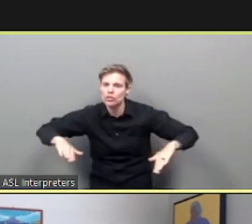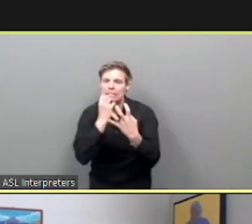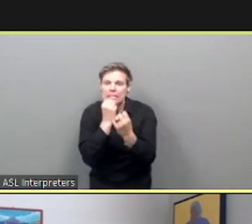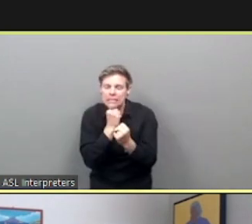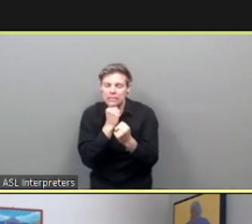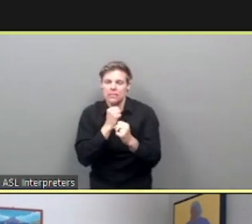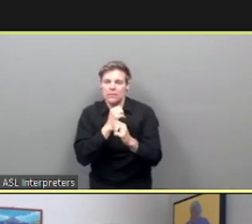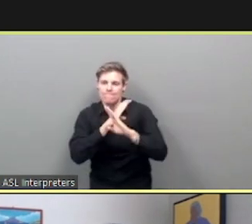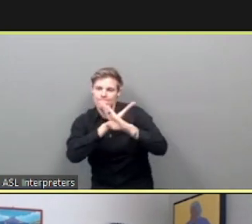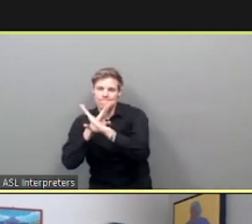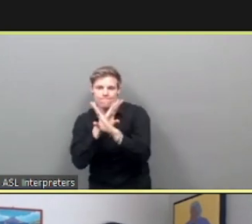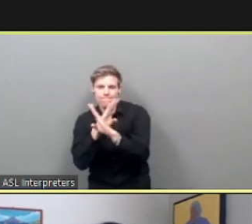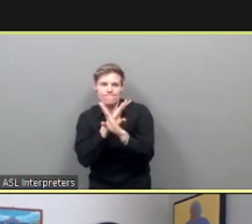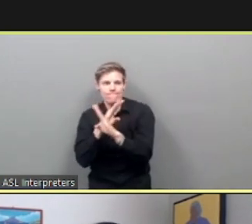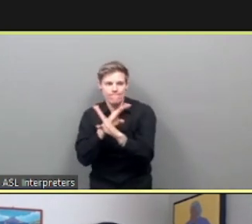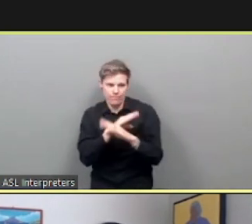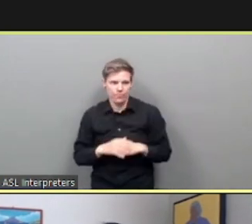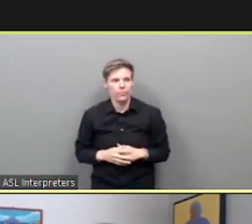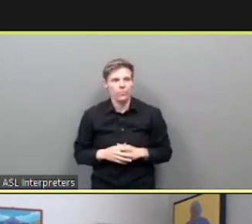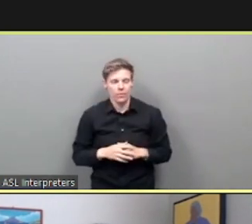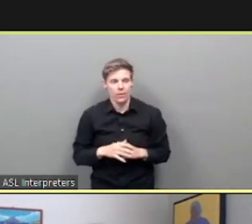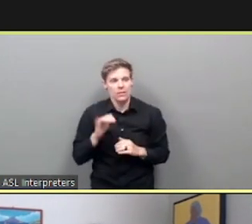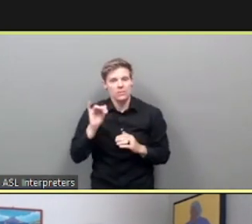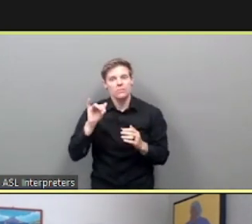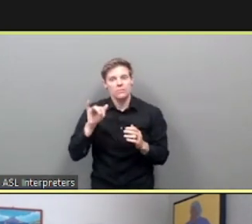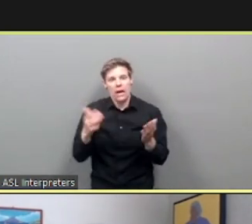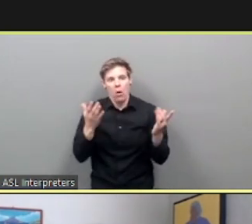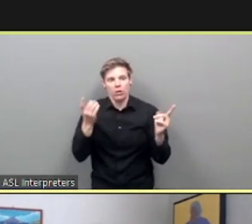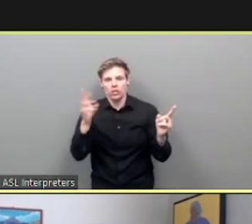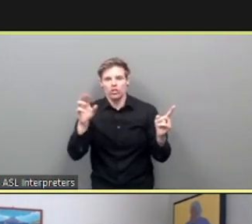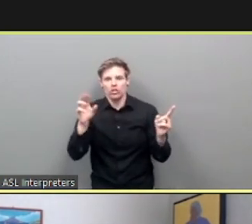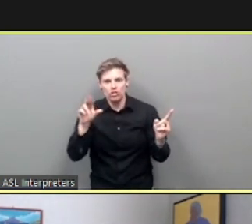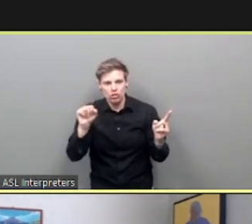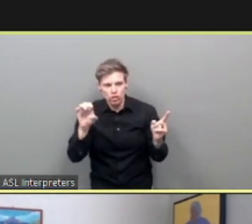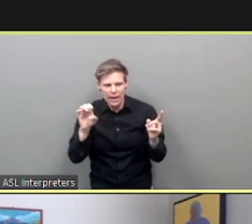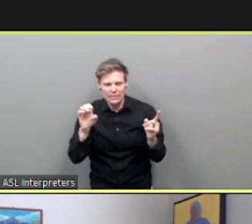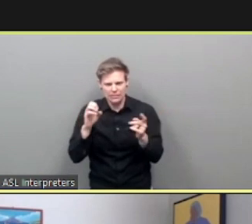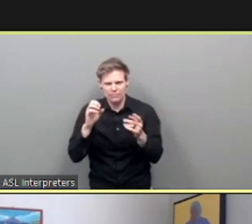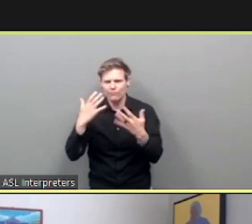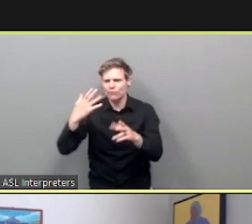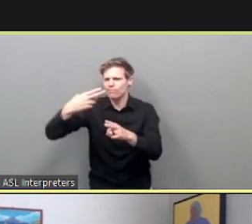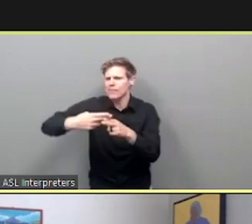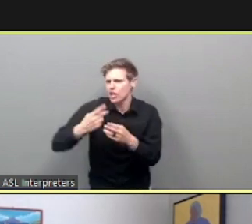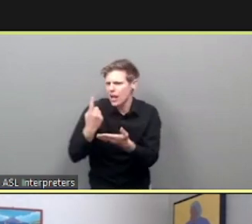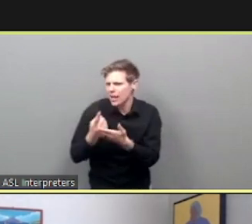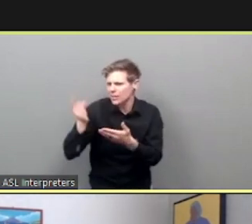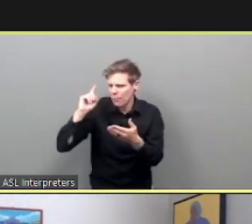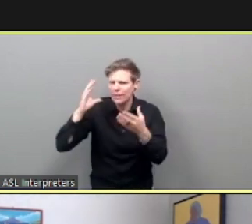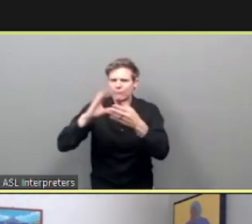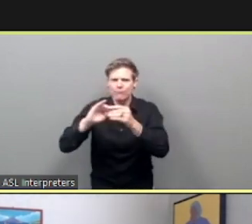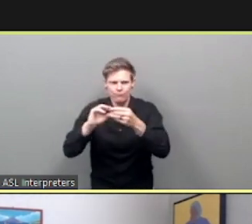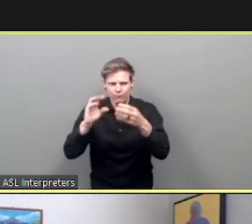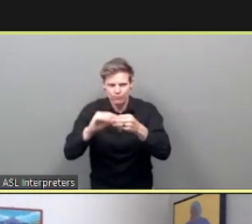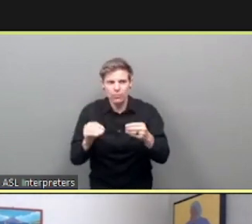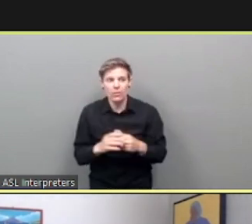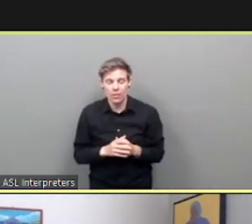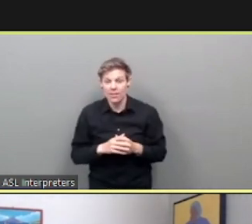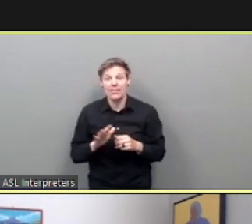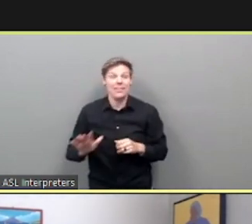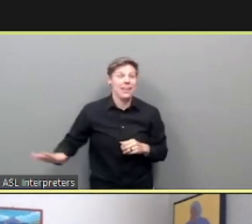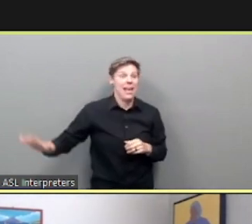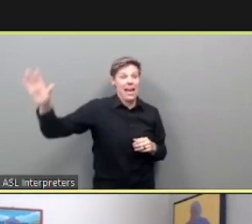Secretary Scrace had pointed out, I believe a week or two ago, nationally, we've seen this rise in